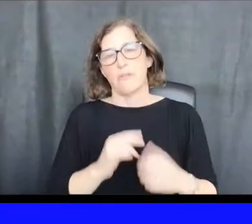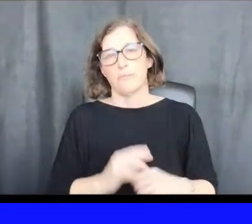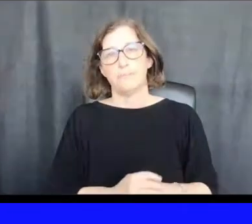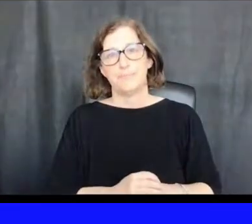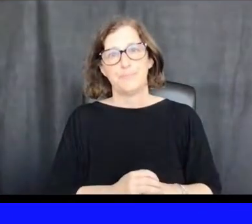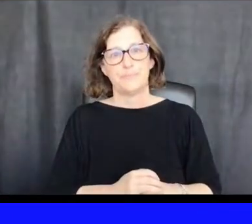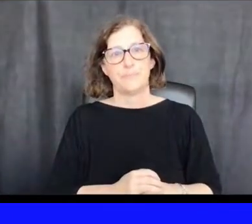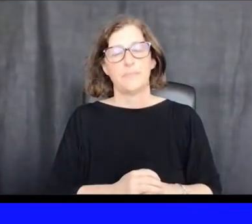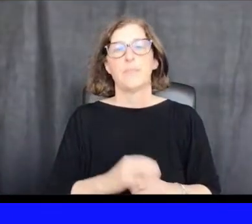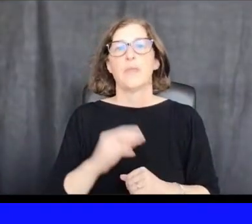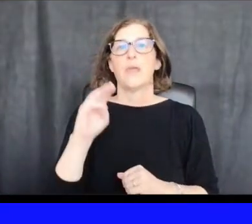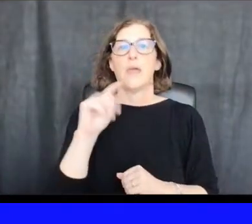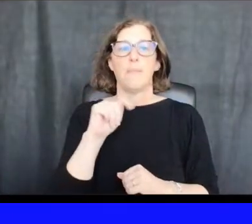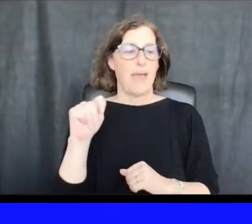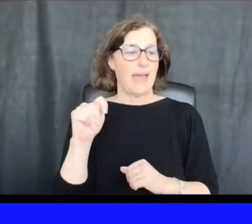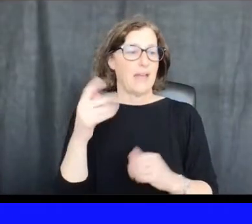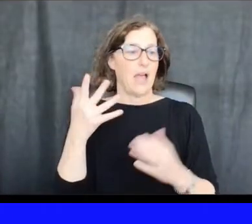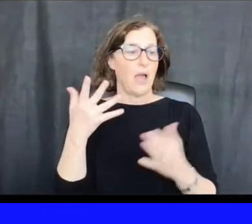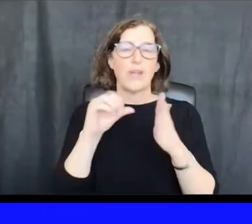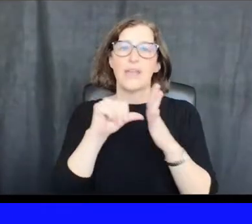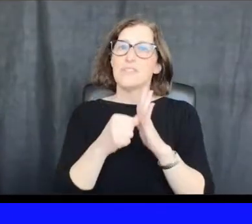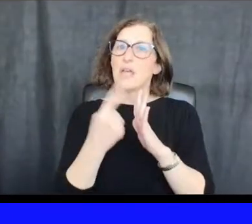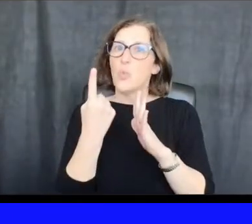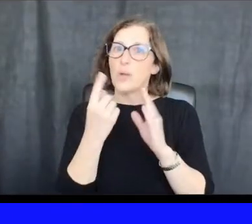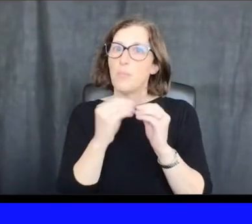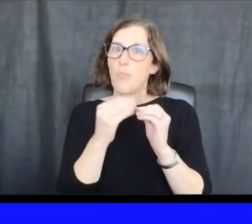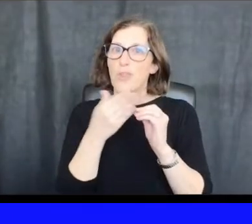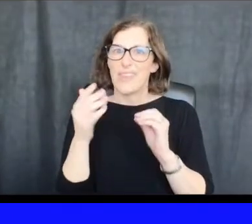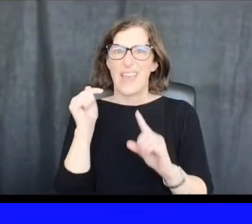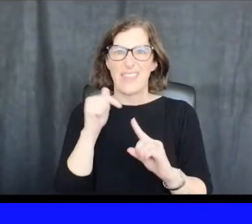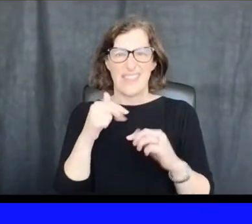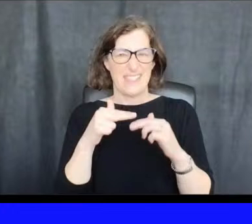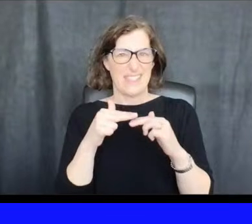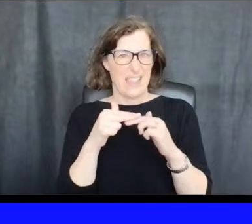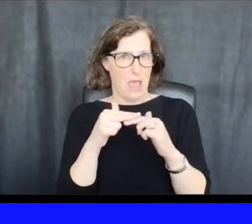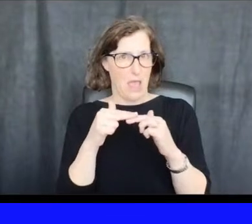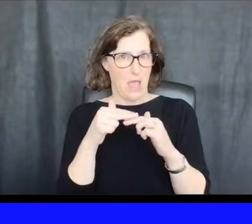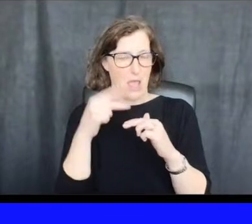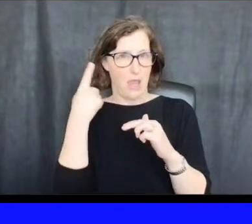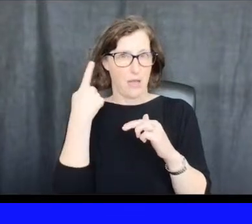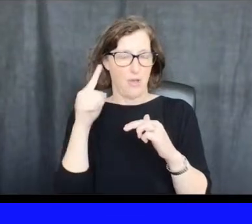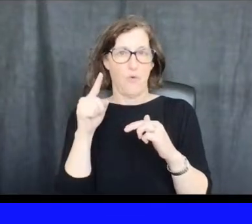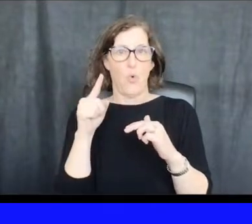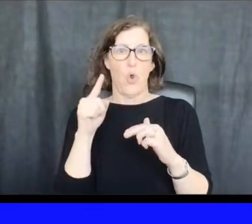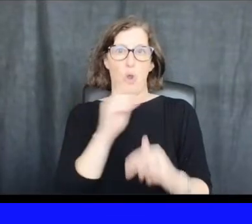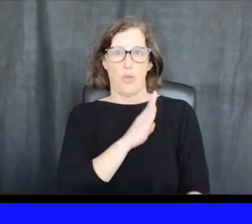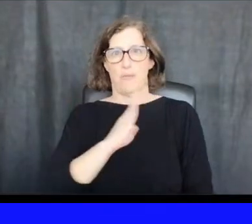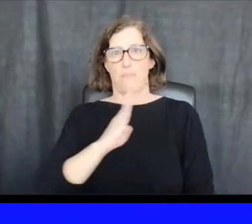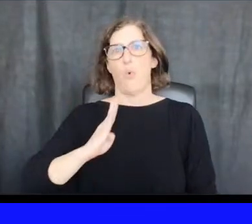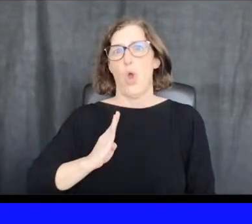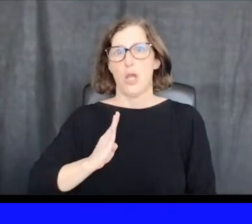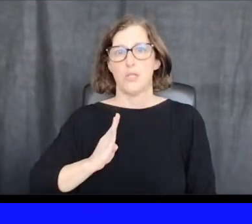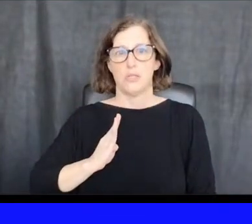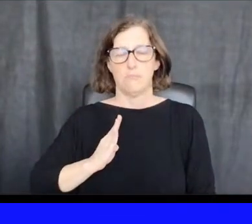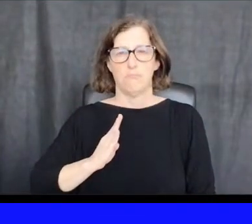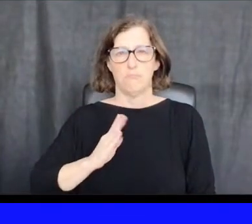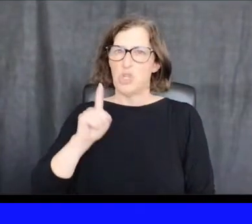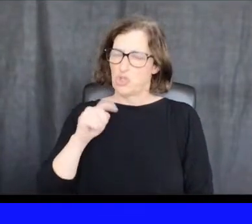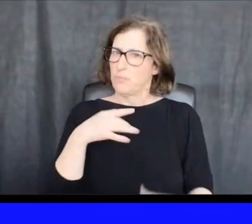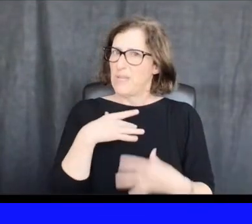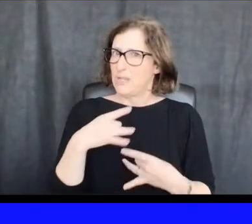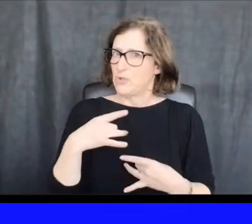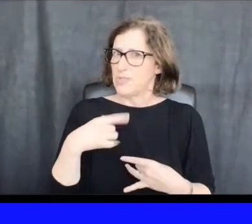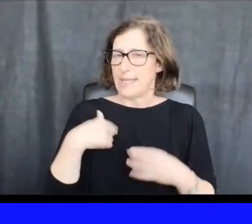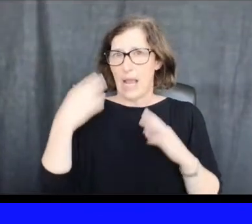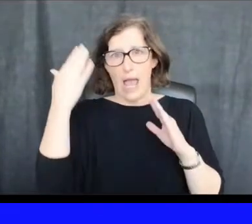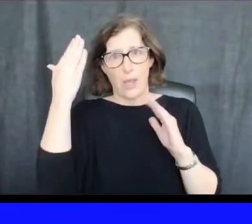meaningful shared savings and surplus in our Metro Plus, Health First, and other value-based contracts. So that's just a key feature, and I think will be part of our